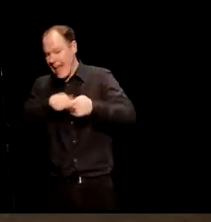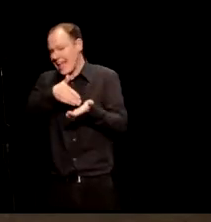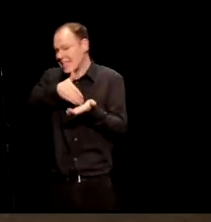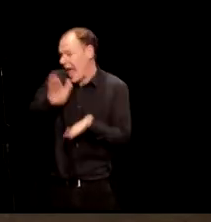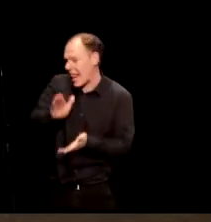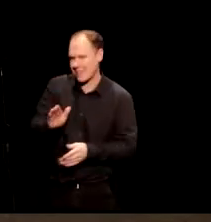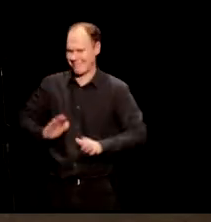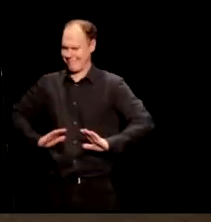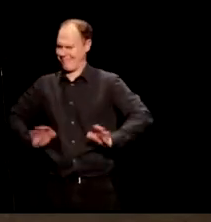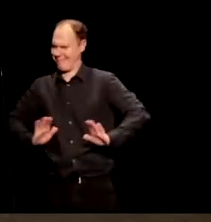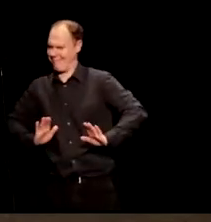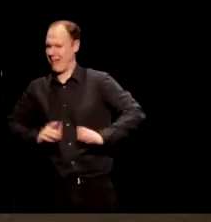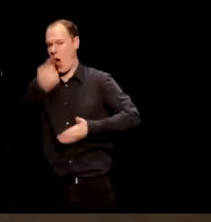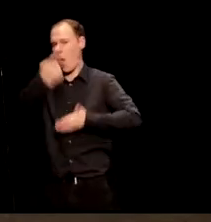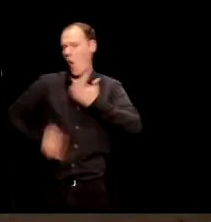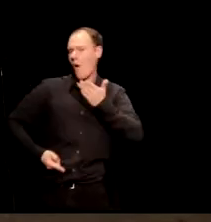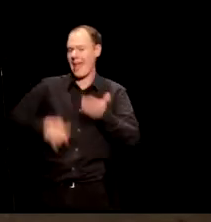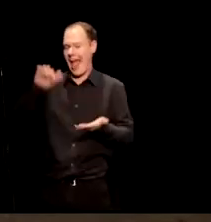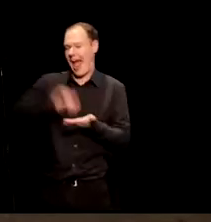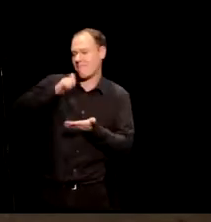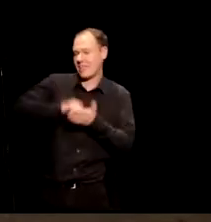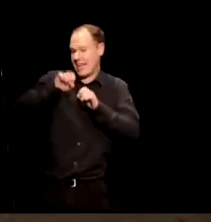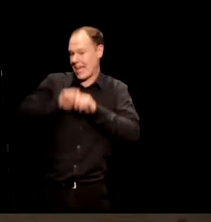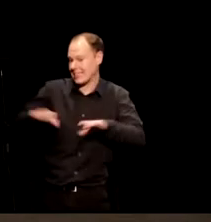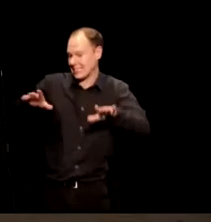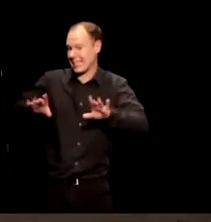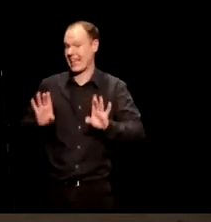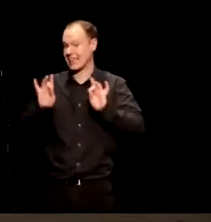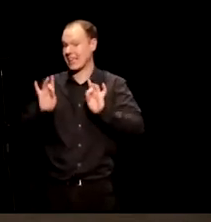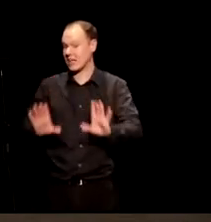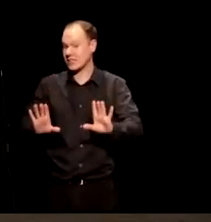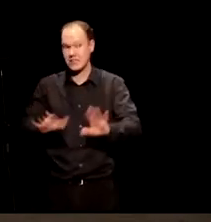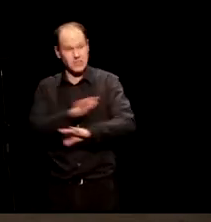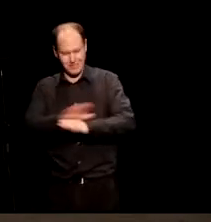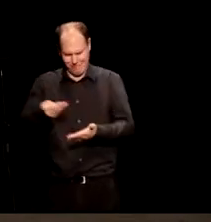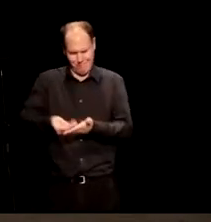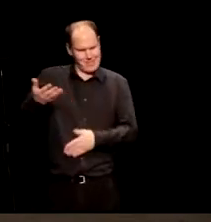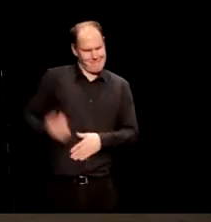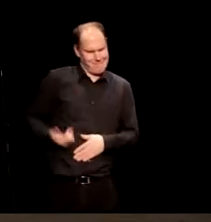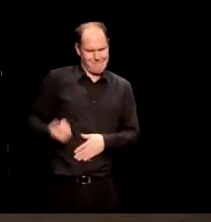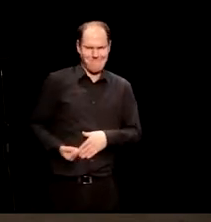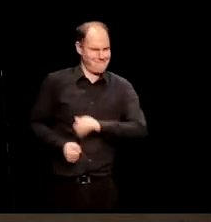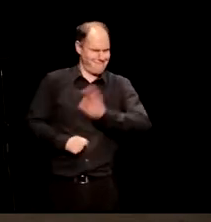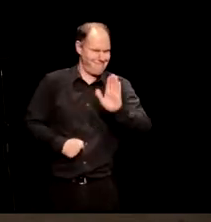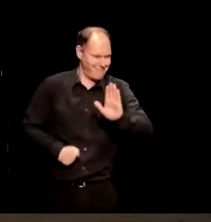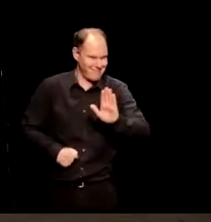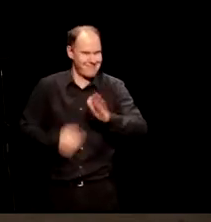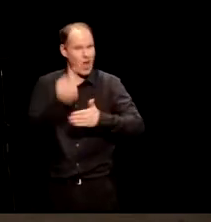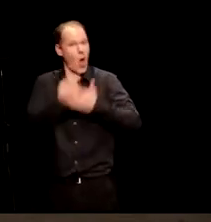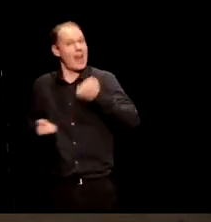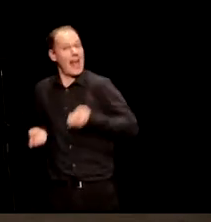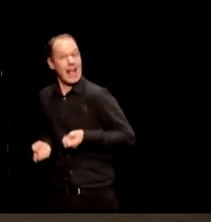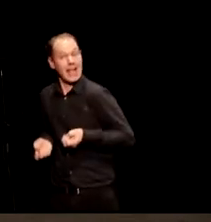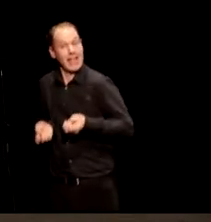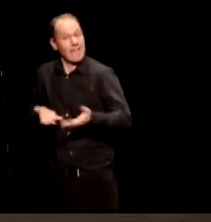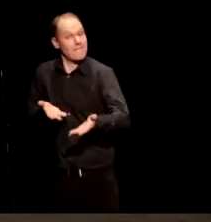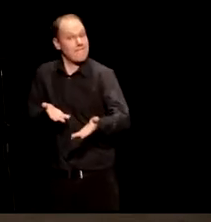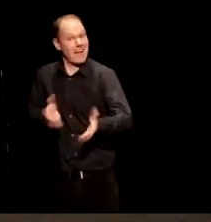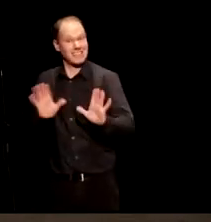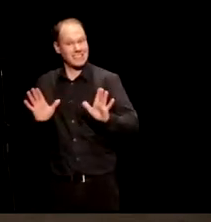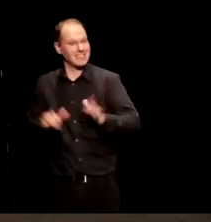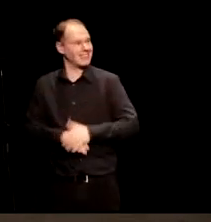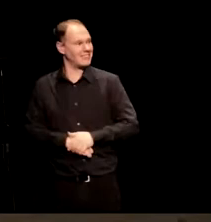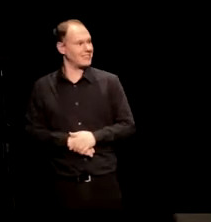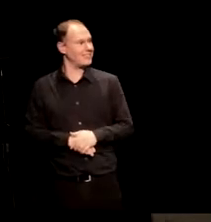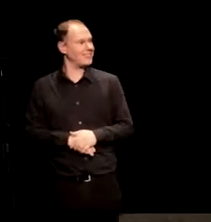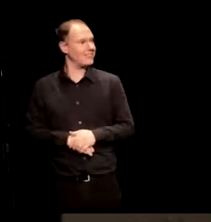sell, but merely to advertise. I'm not here to make money, but to give it away.